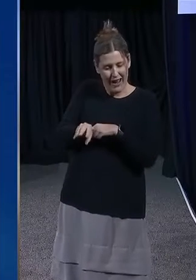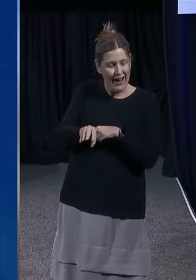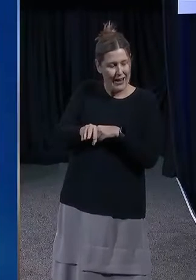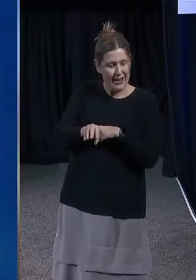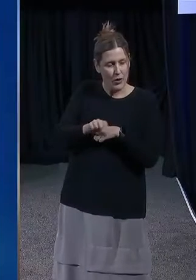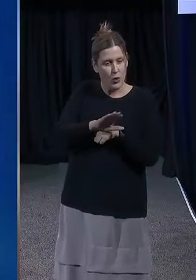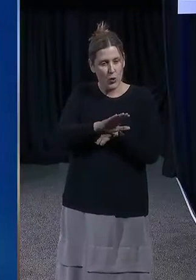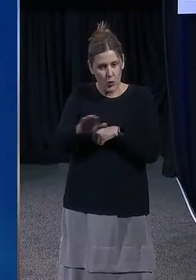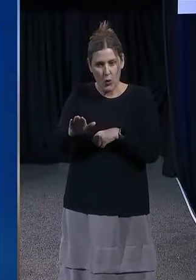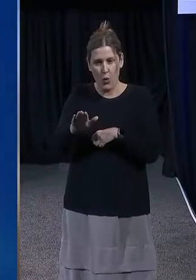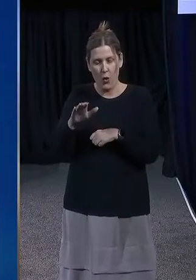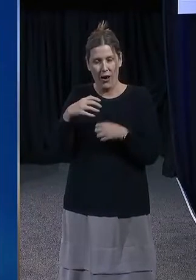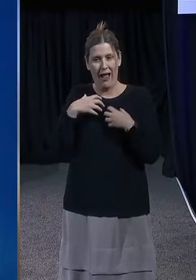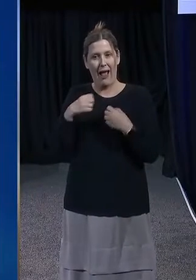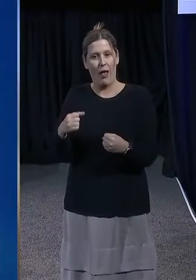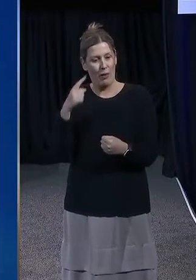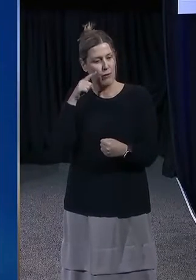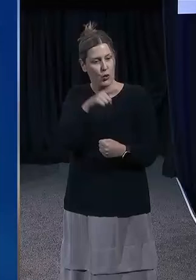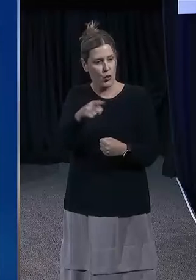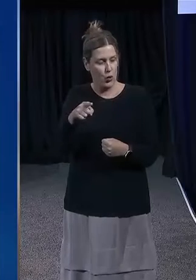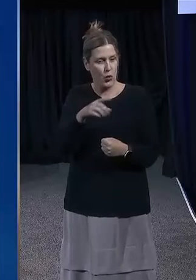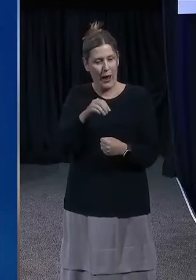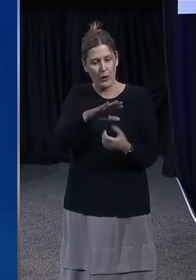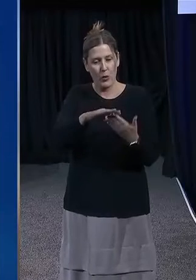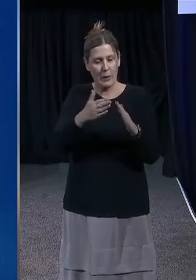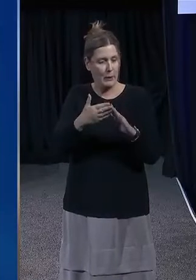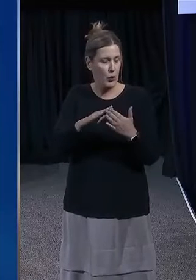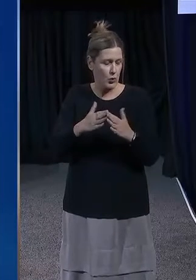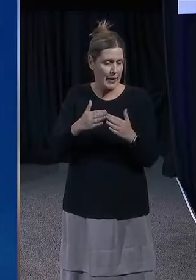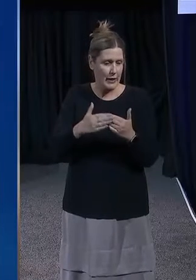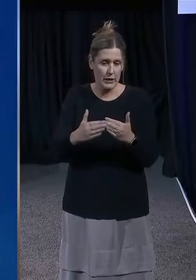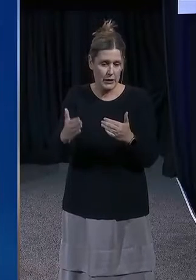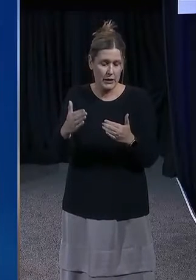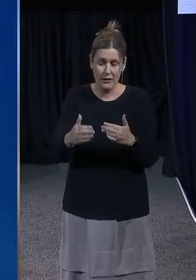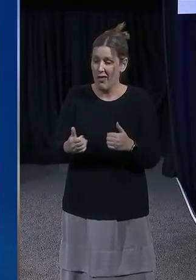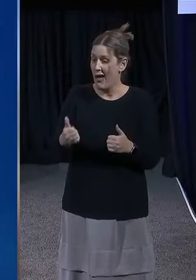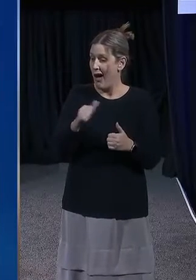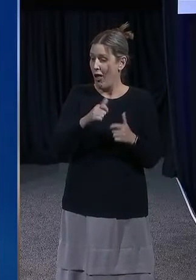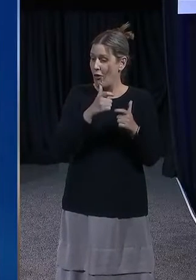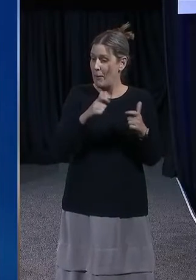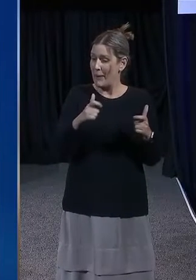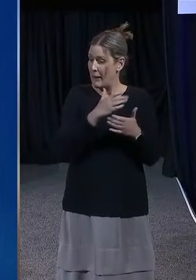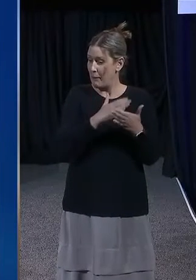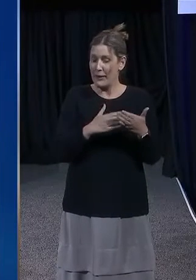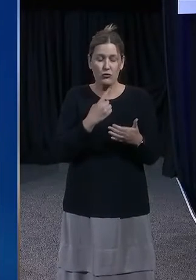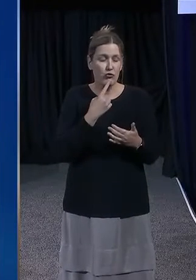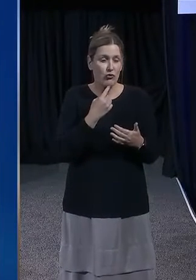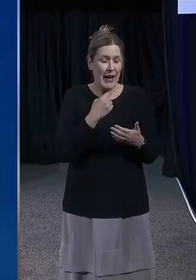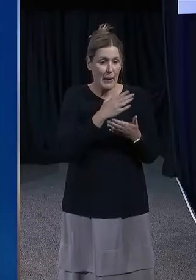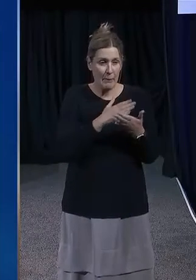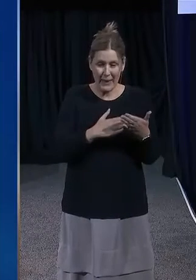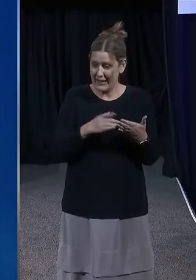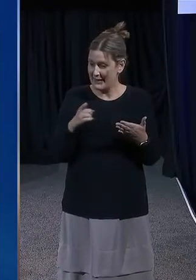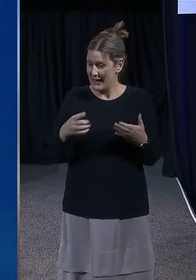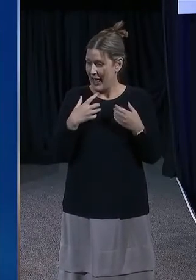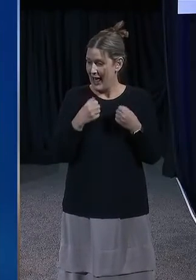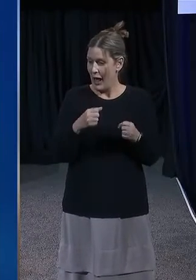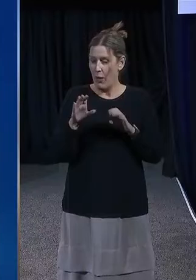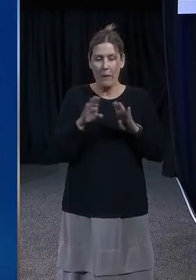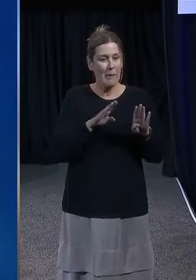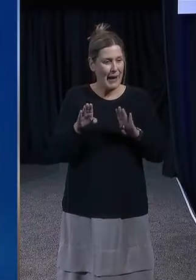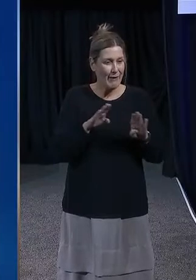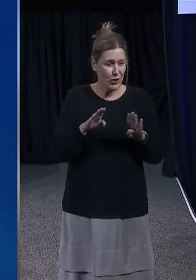what health will look like for you and your community. And by the way, the other large slice, the red one, health behaviors,